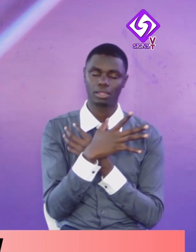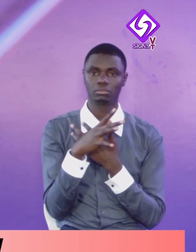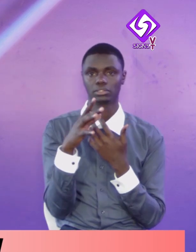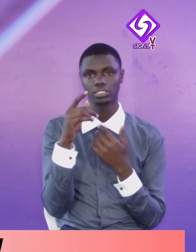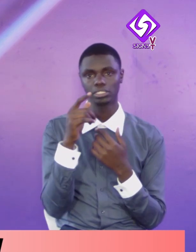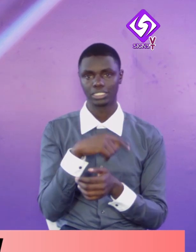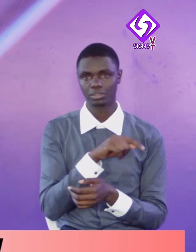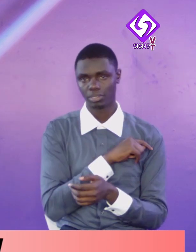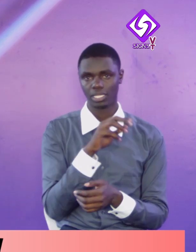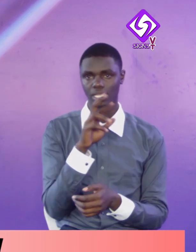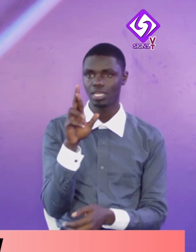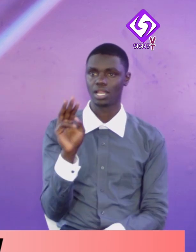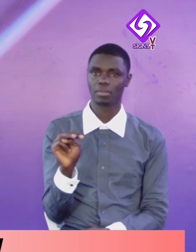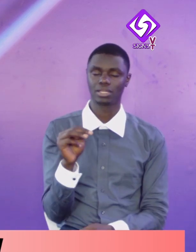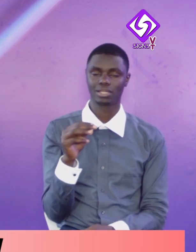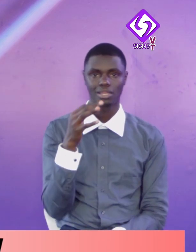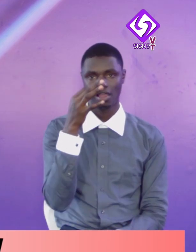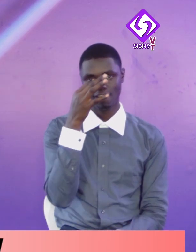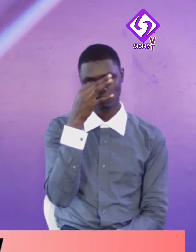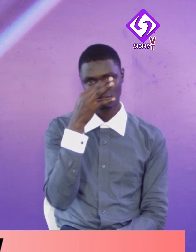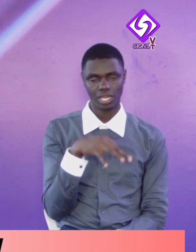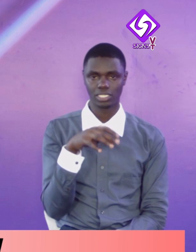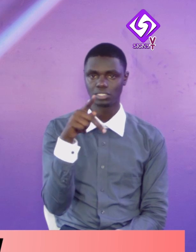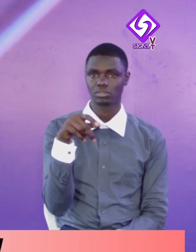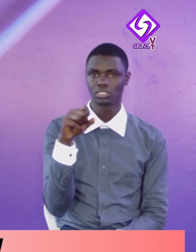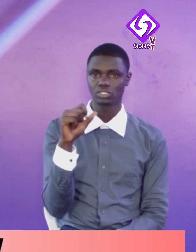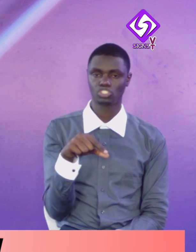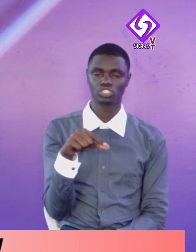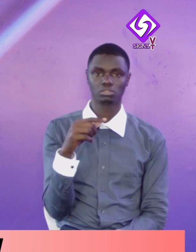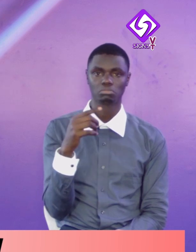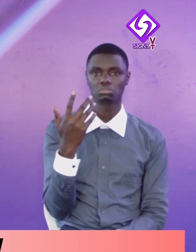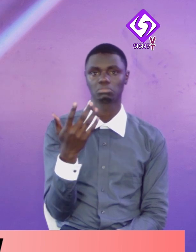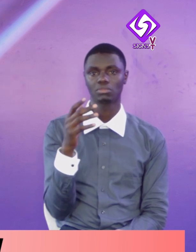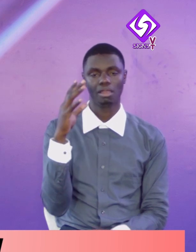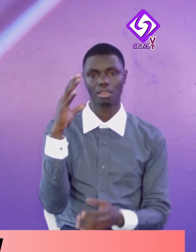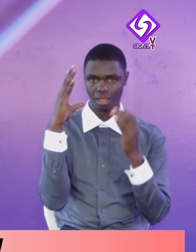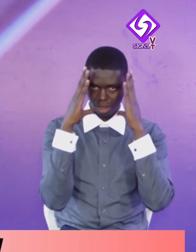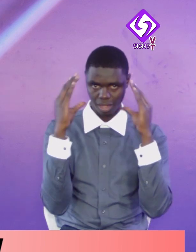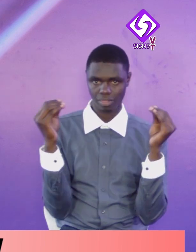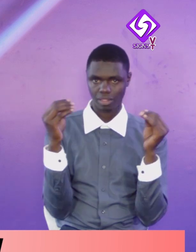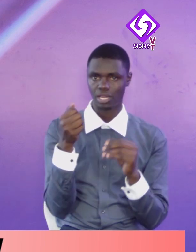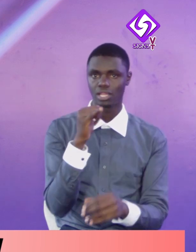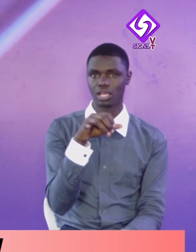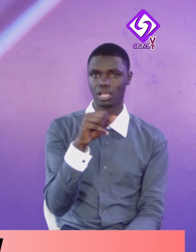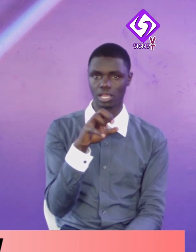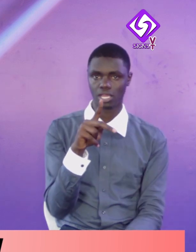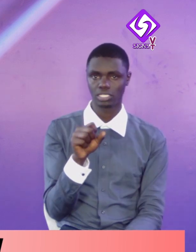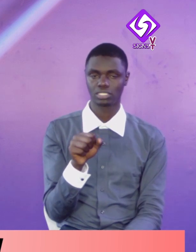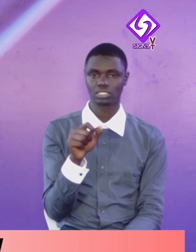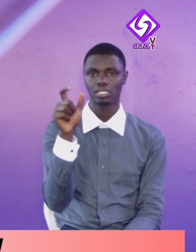Spain, we have Real Madrid. In France, we have Paris Saint-Germain. In Netherlands, we have Ajax. In Italy, we